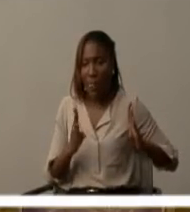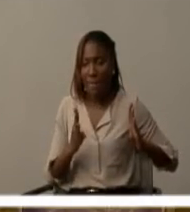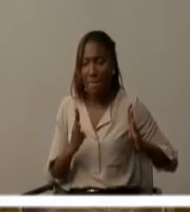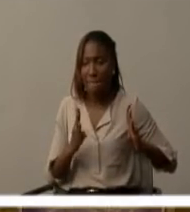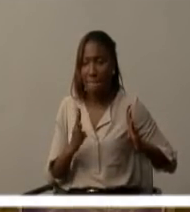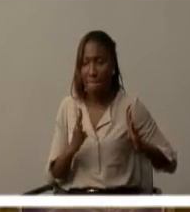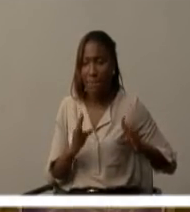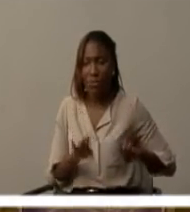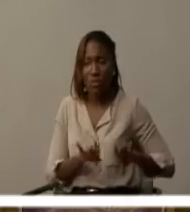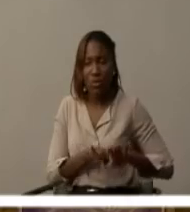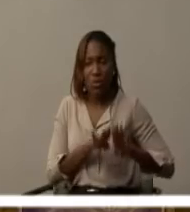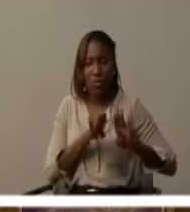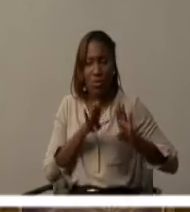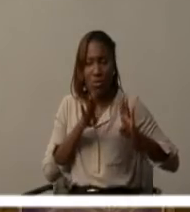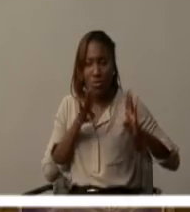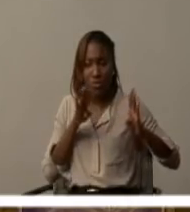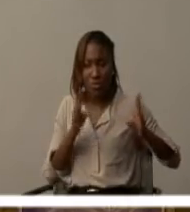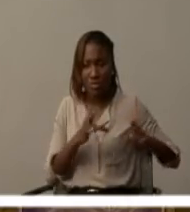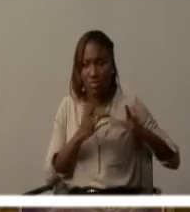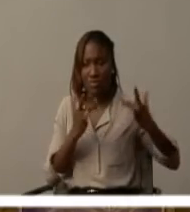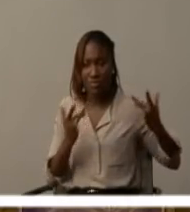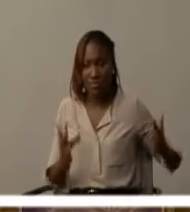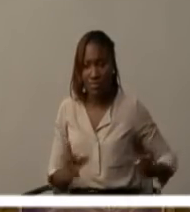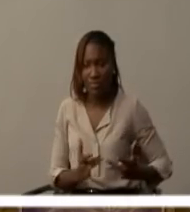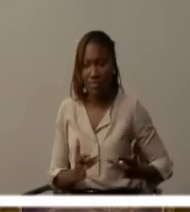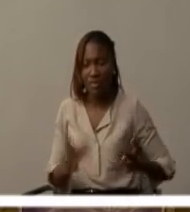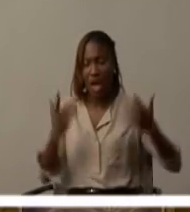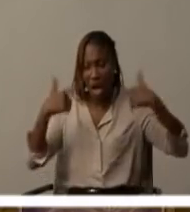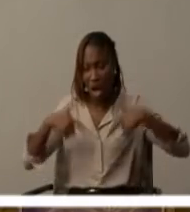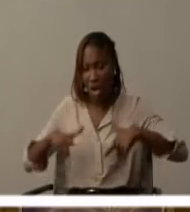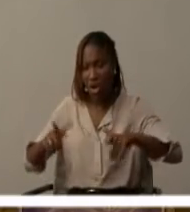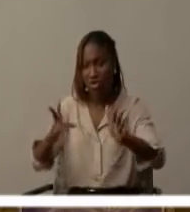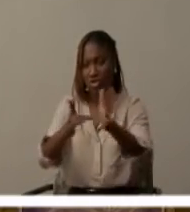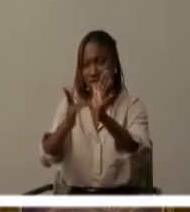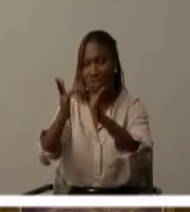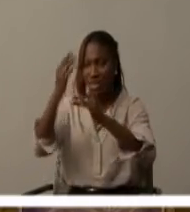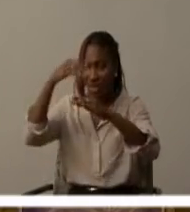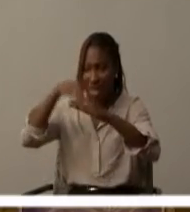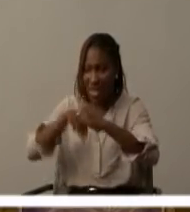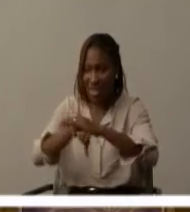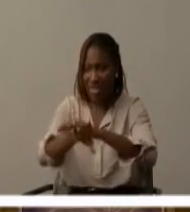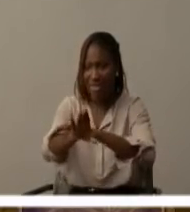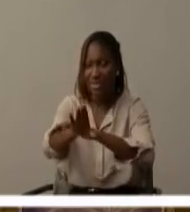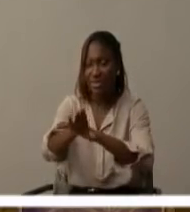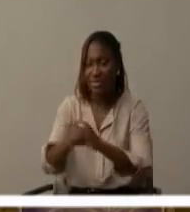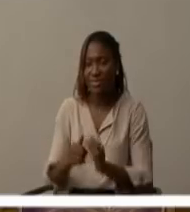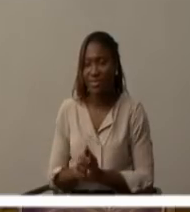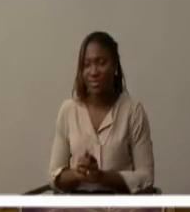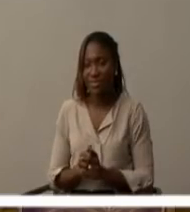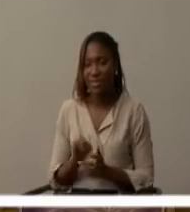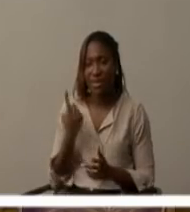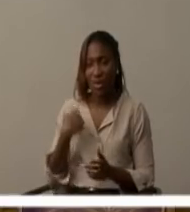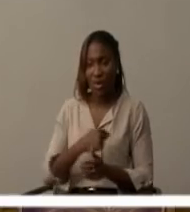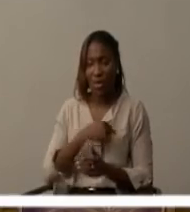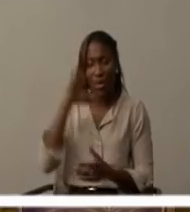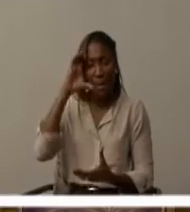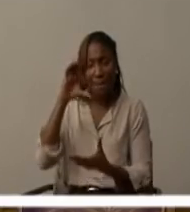wide. Open your heart wide. And allow Jesus to enter in. We